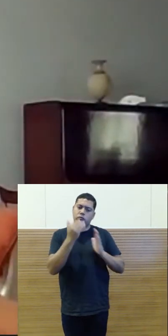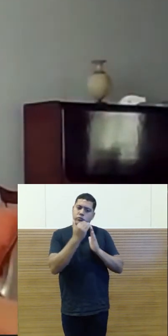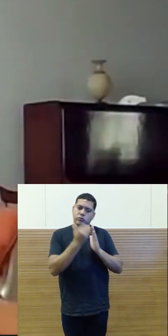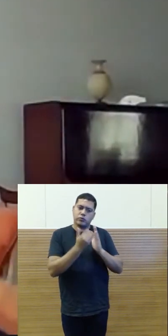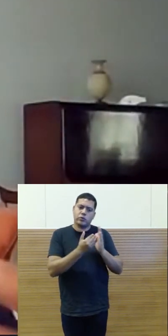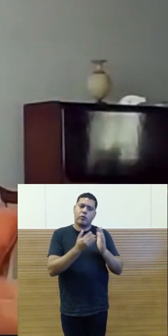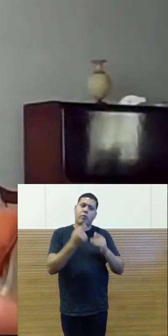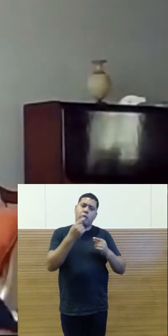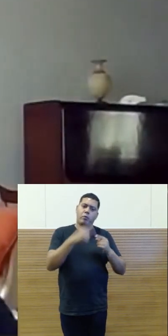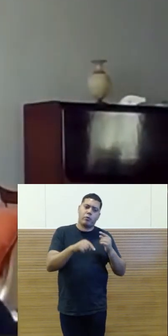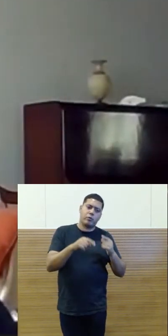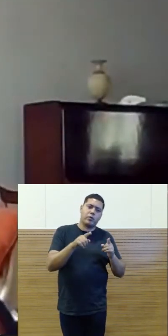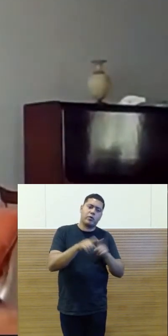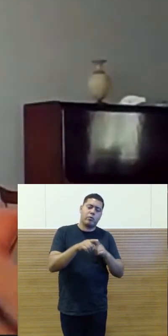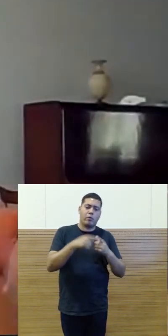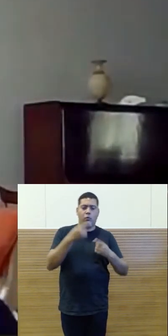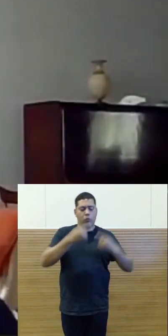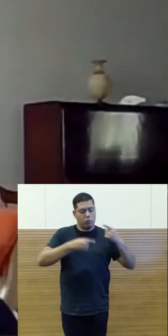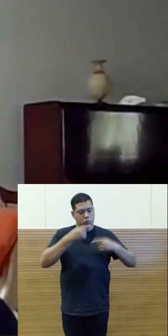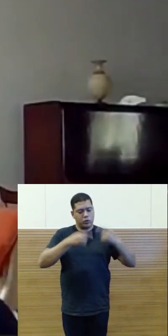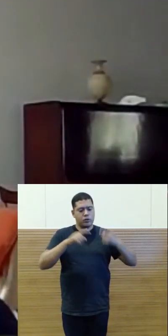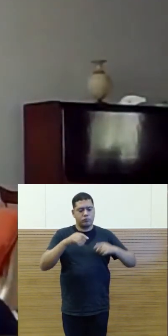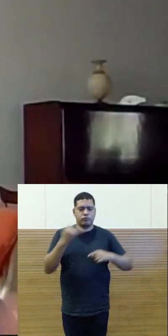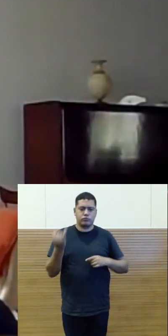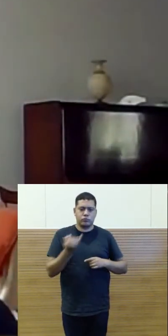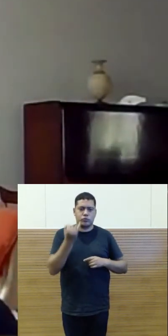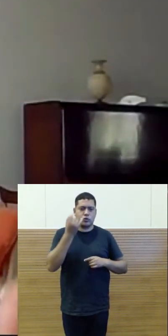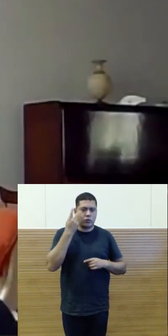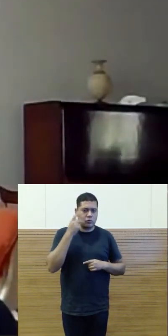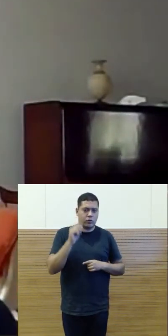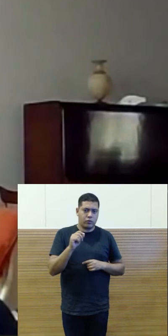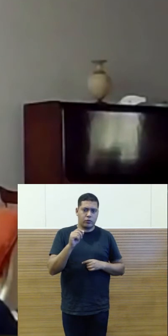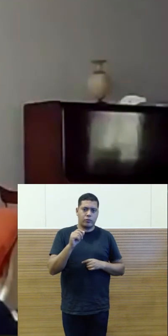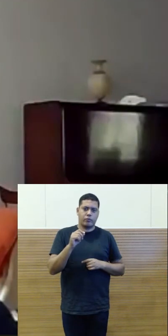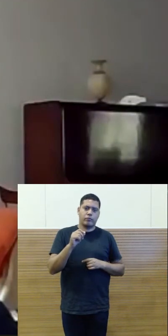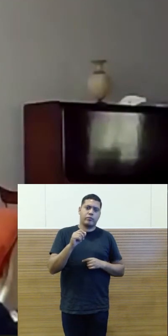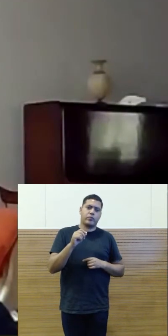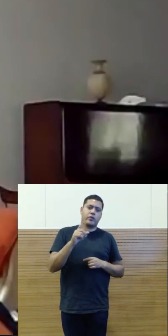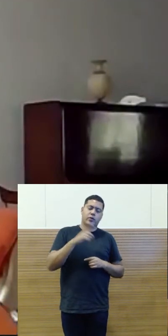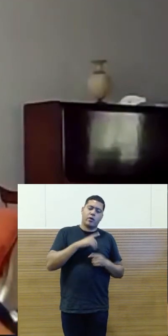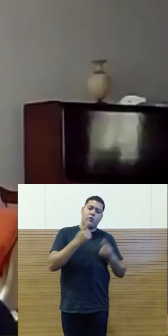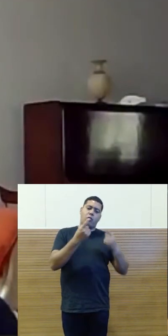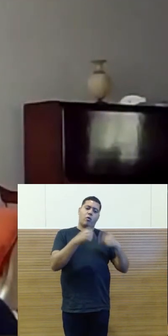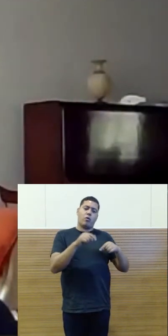population, the chapter of obstacles and policies necessary